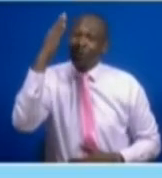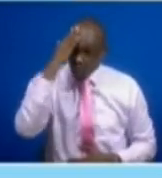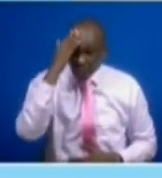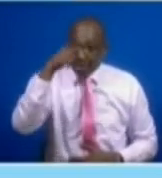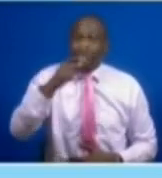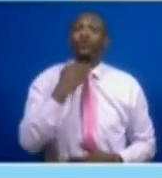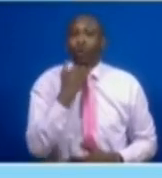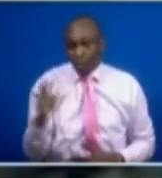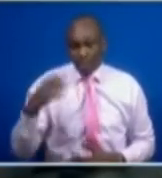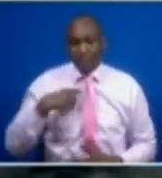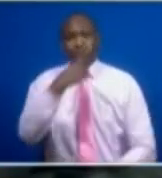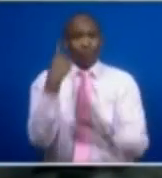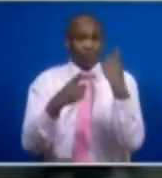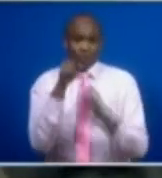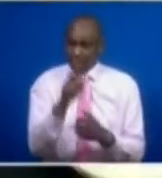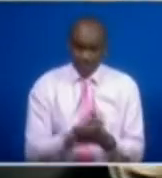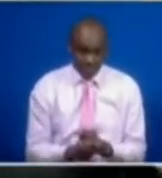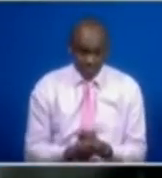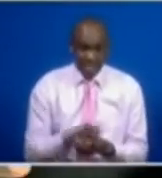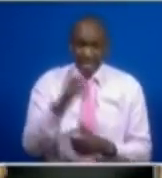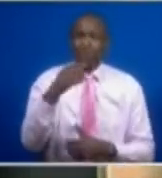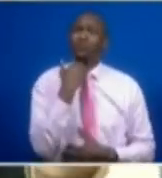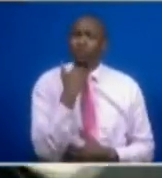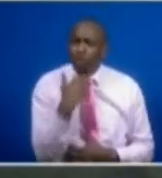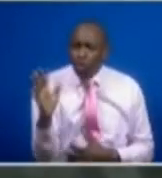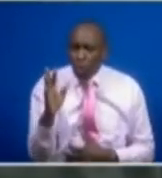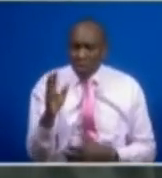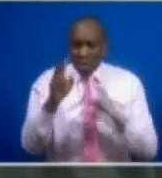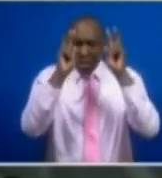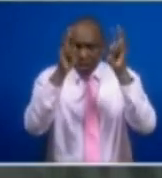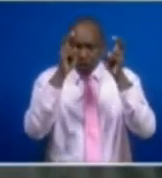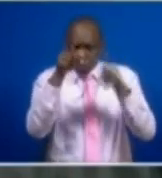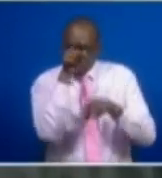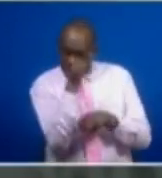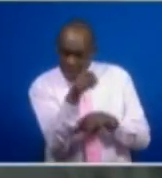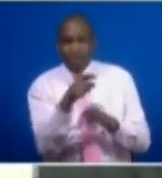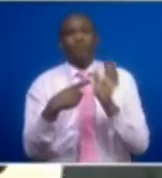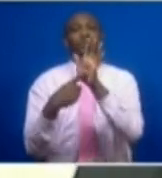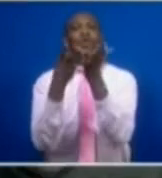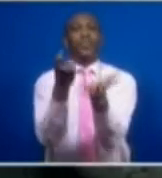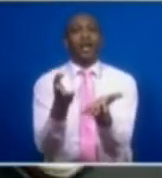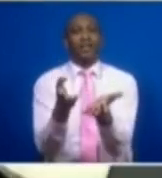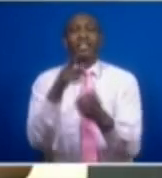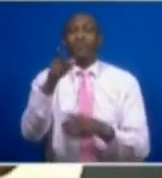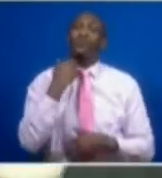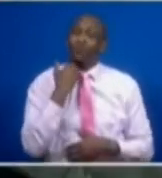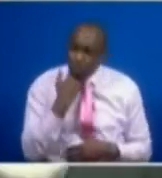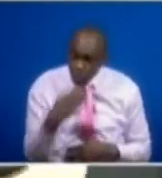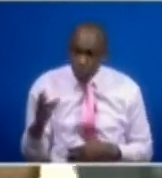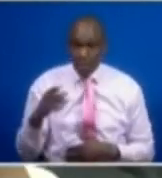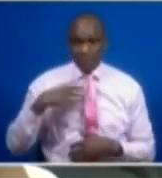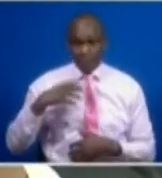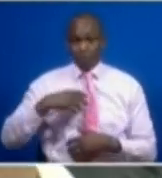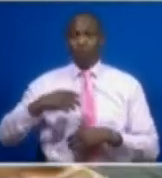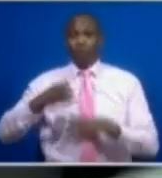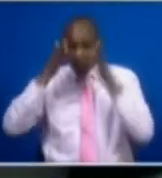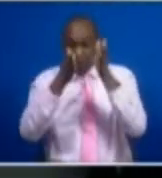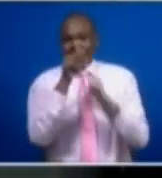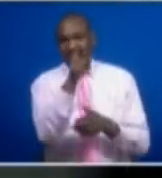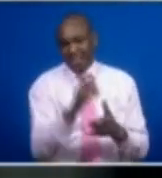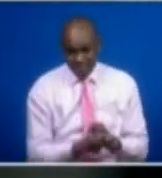don't want to be interrogated. They don't want the issues aired. And they don't want to be in the spotlight.